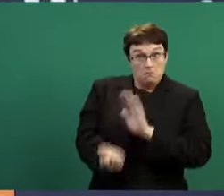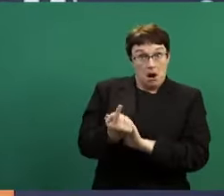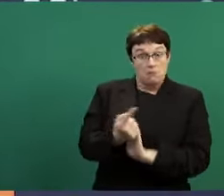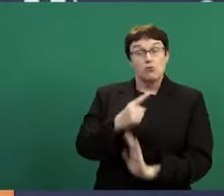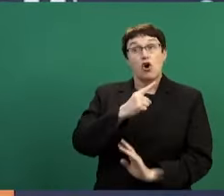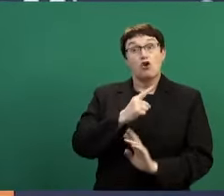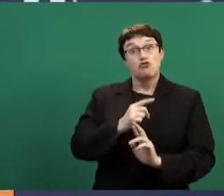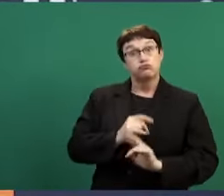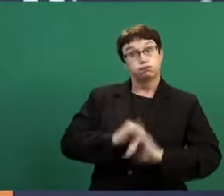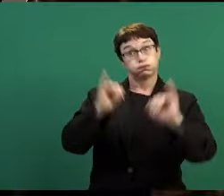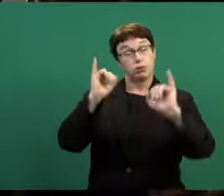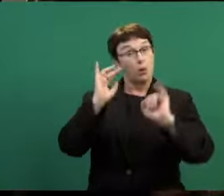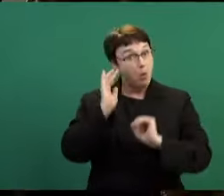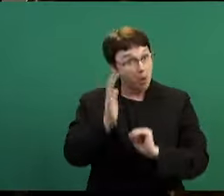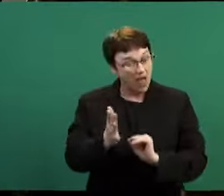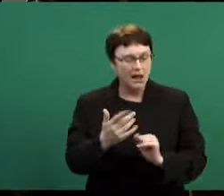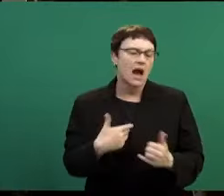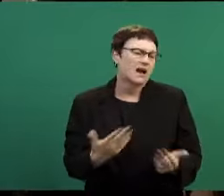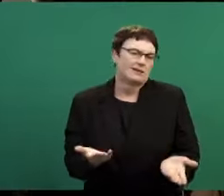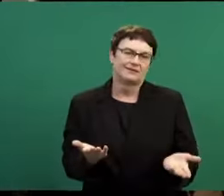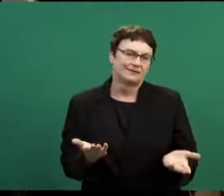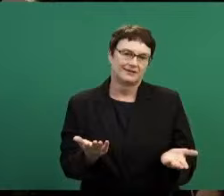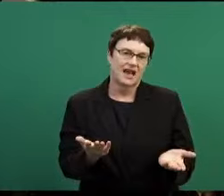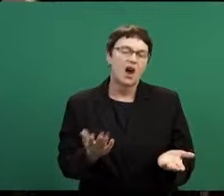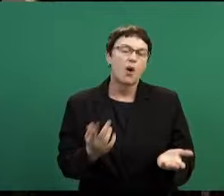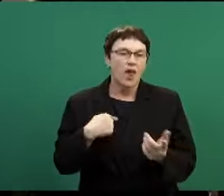Any other questions?